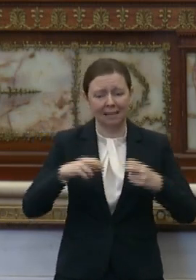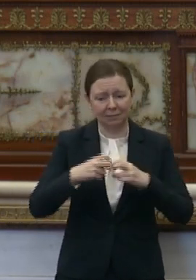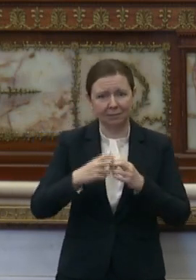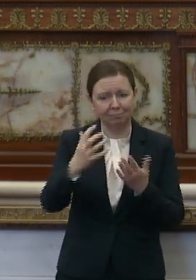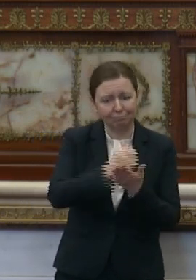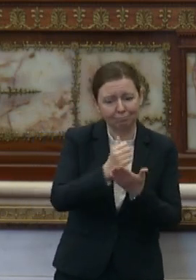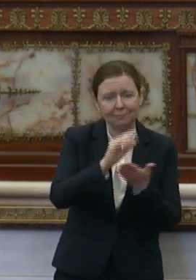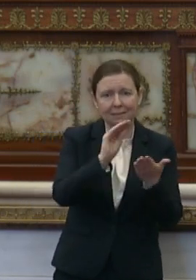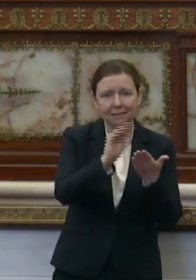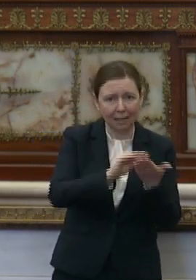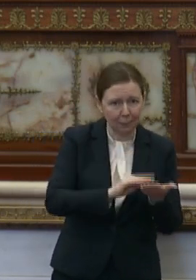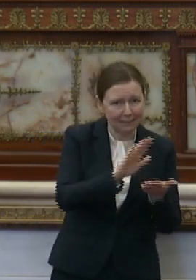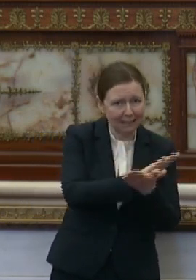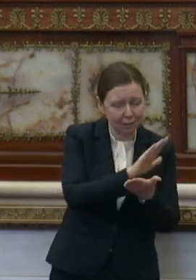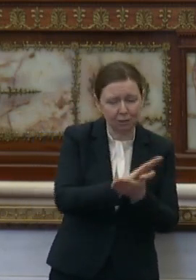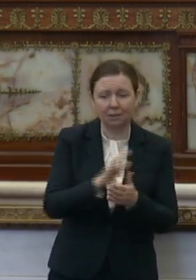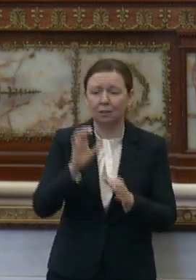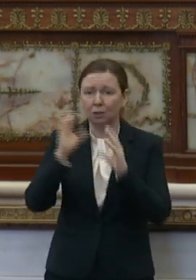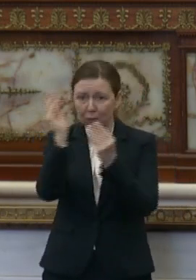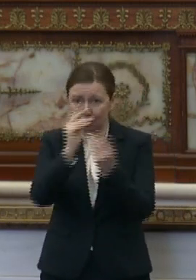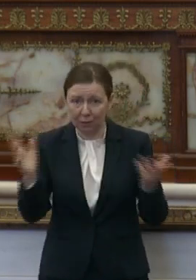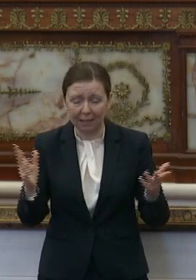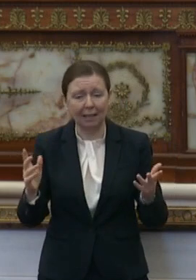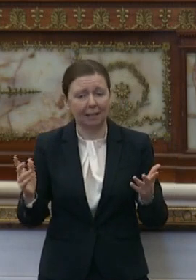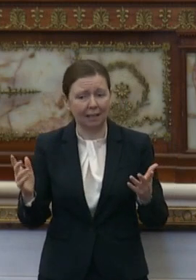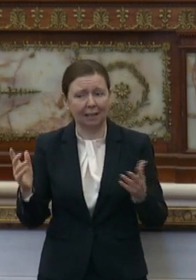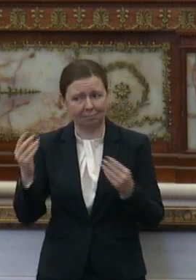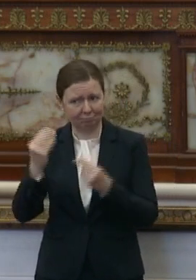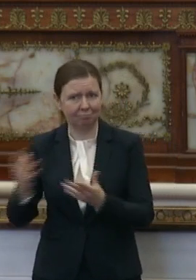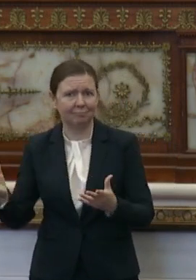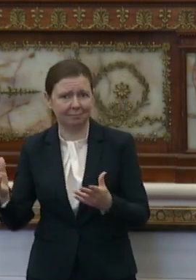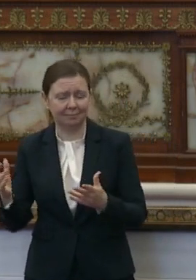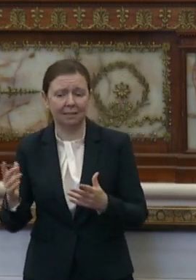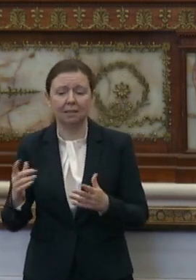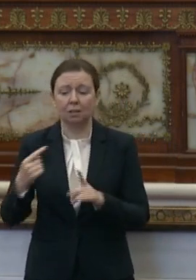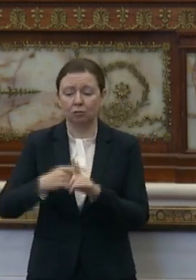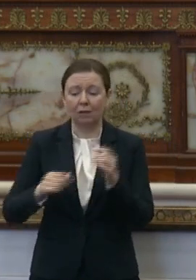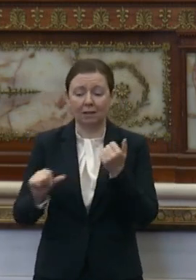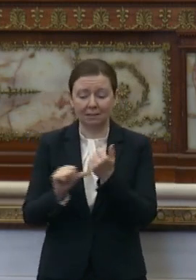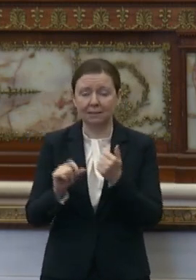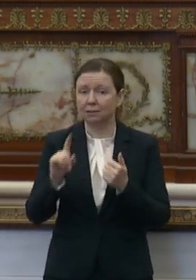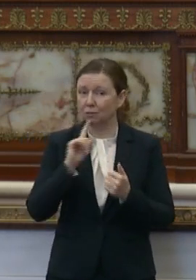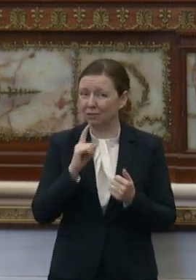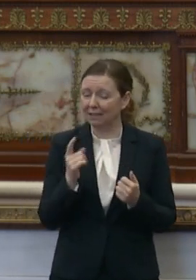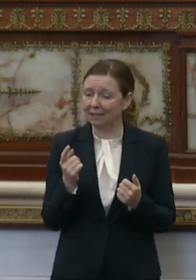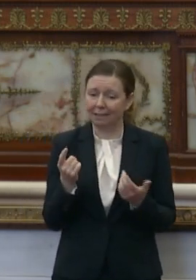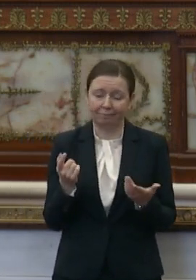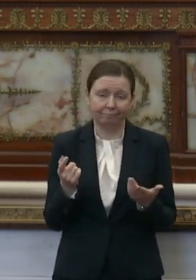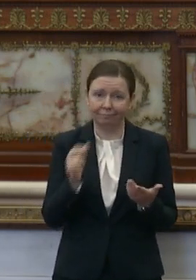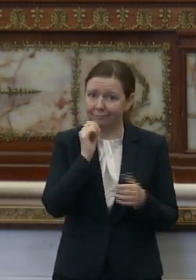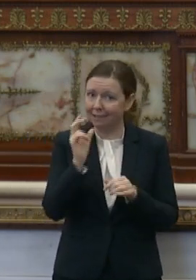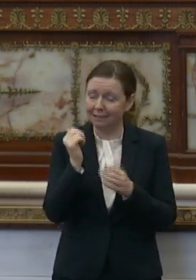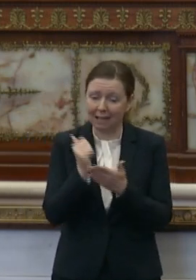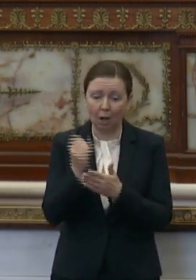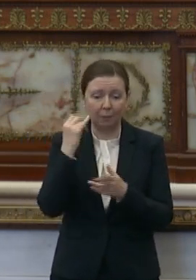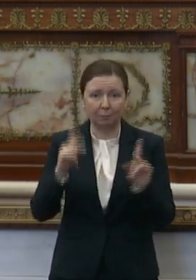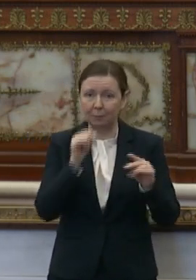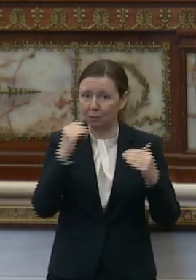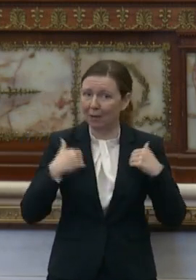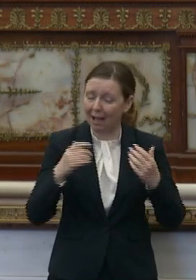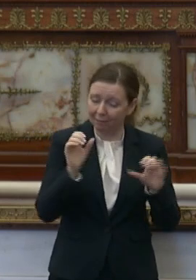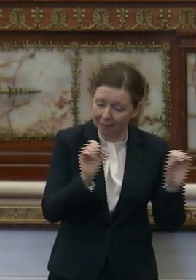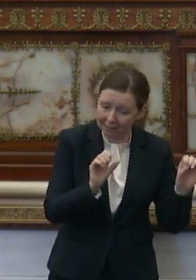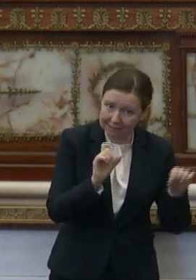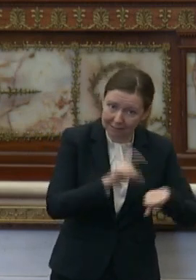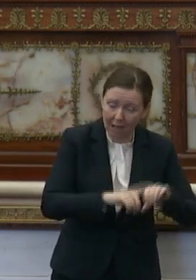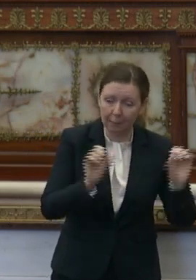gathering documentation, communicating, and processing information. The rental assistance is really of little use if people lack the time and the ability to